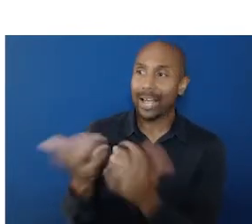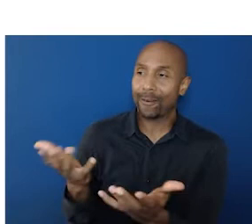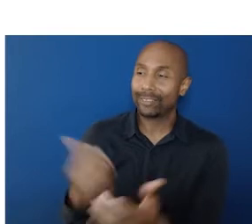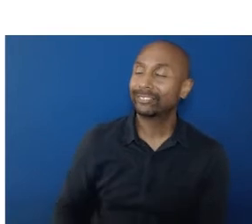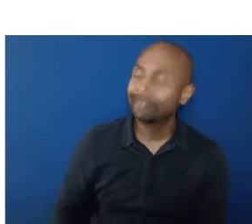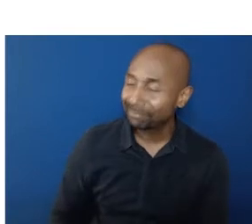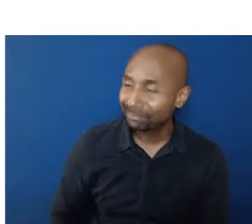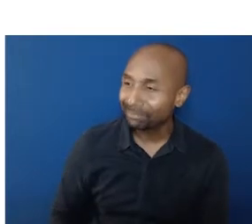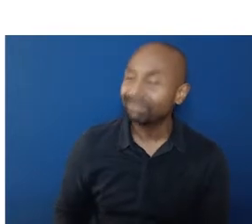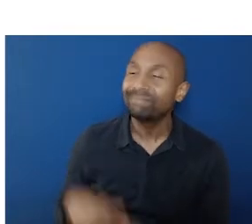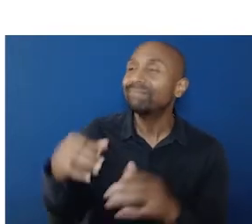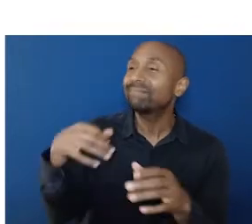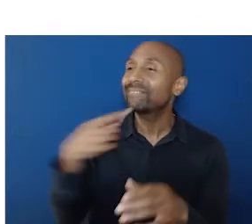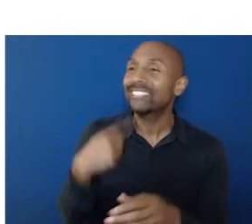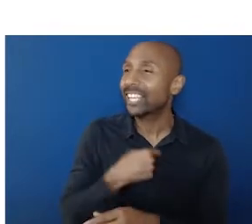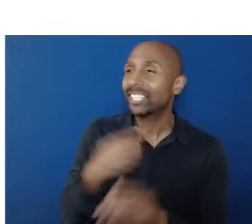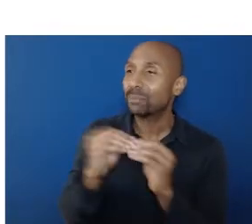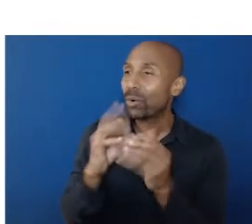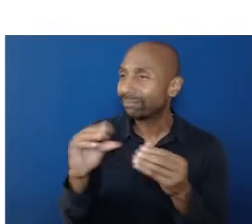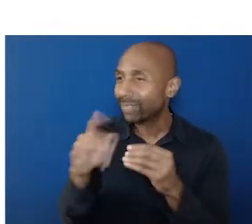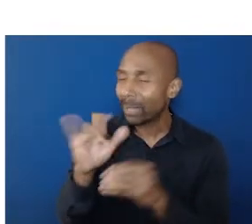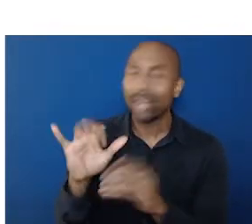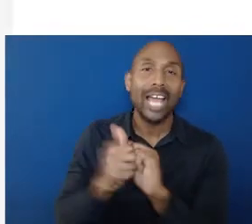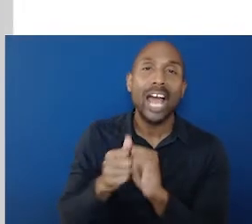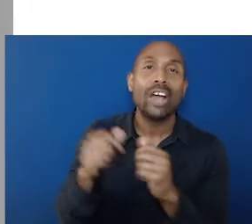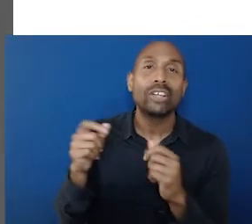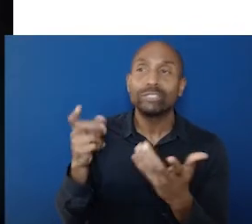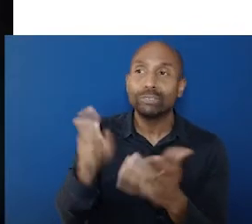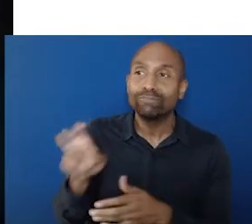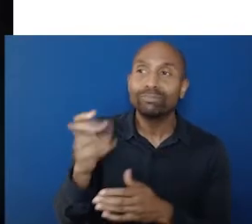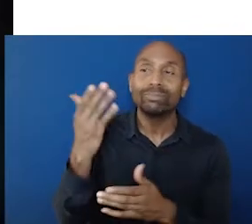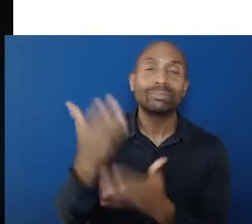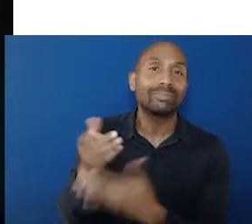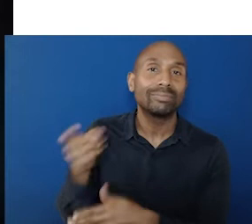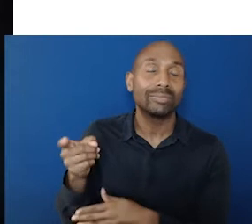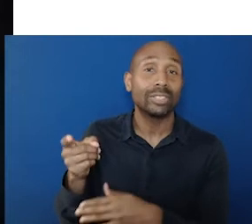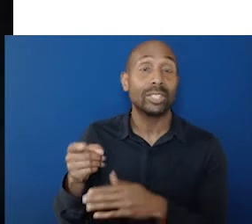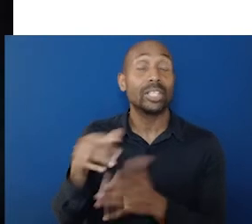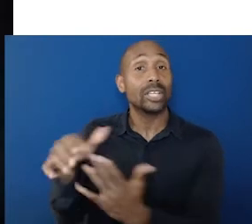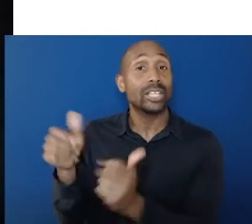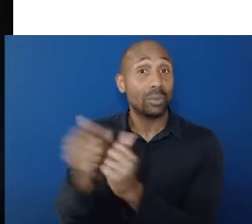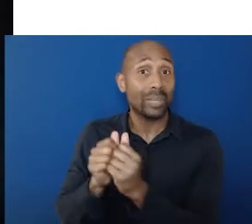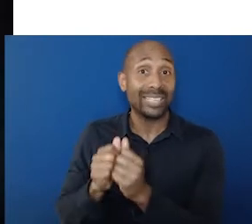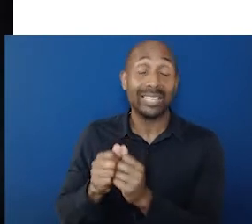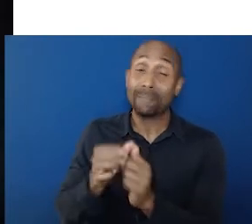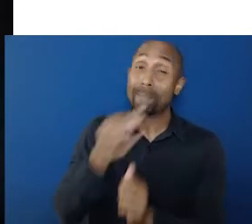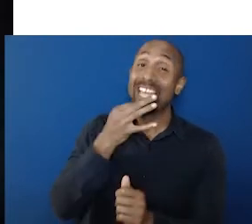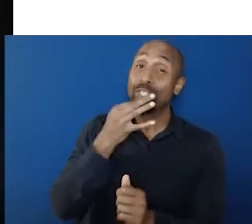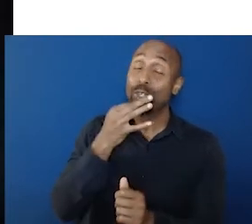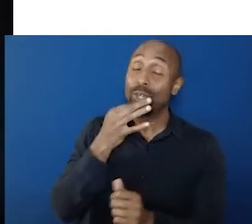there? And tell us a little bit more about how you ended up studying with a master